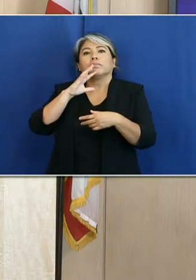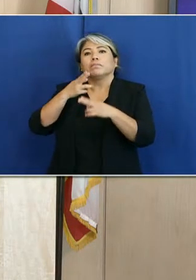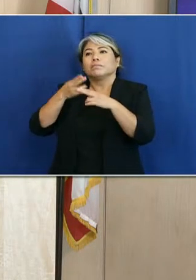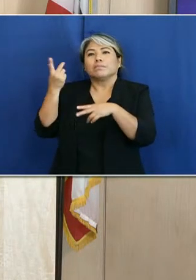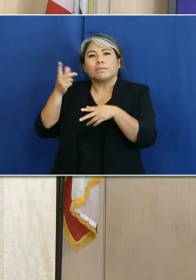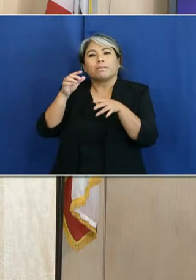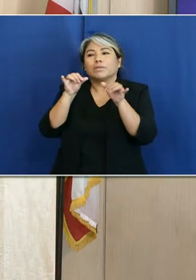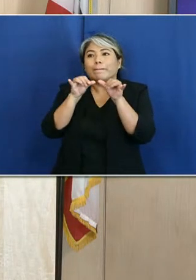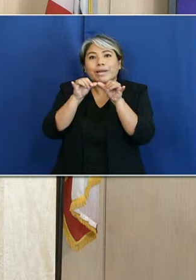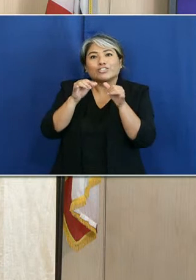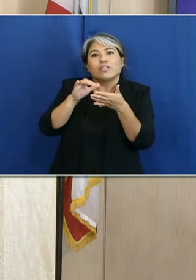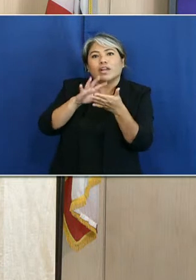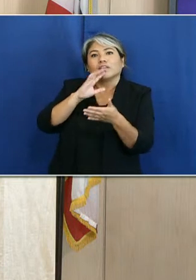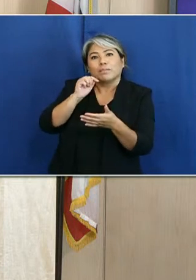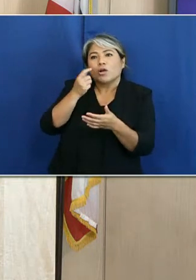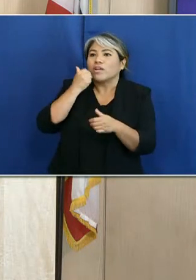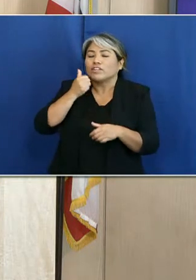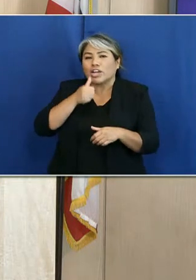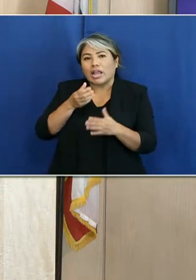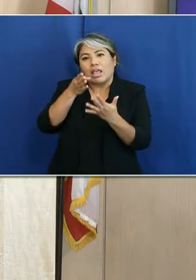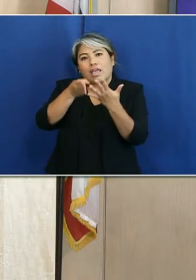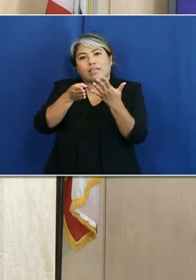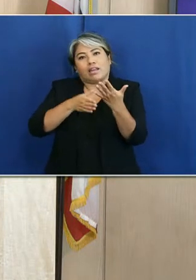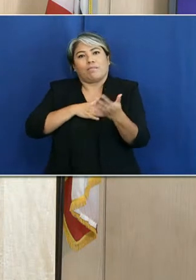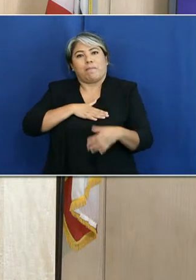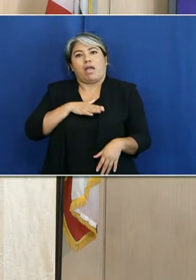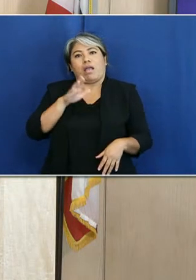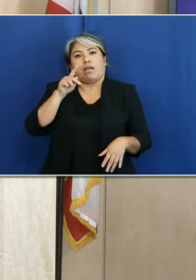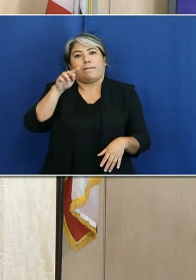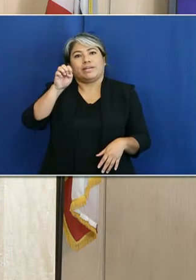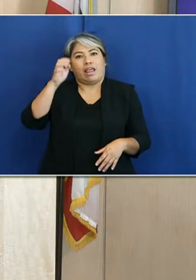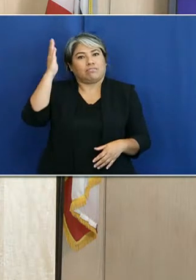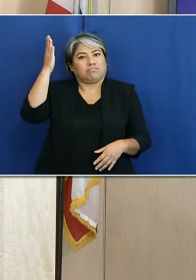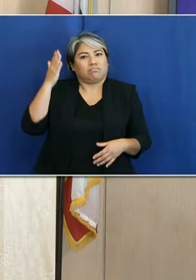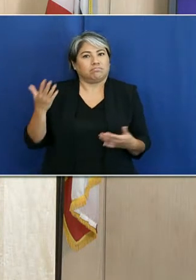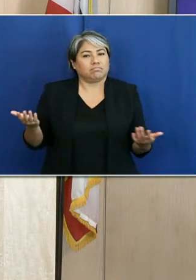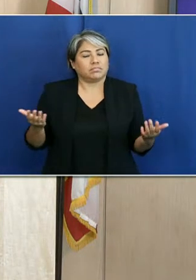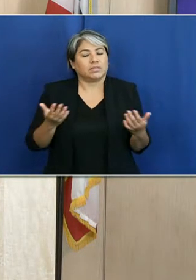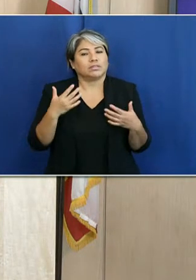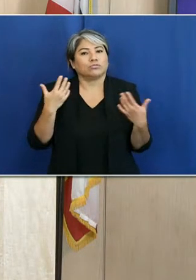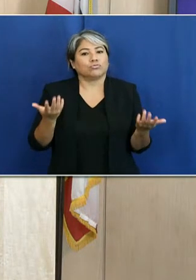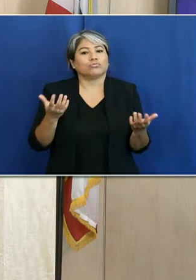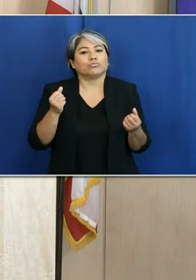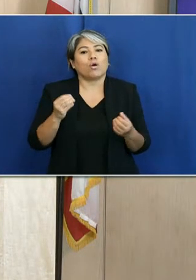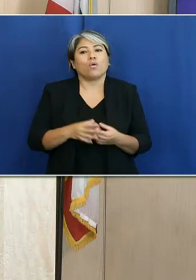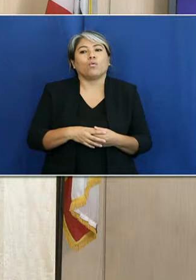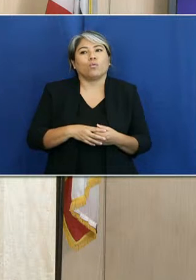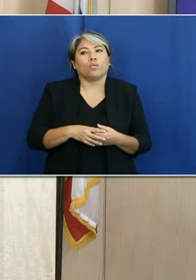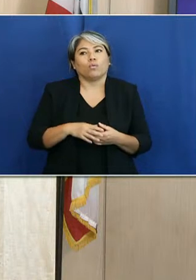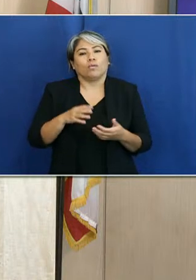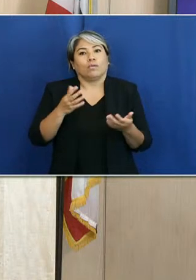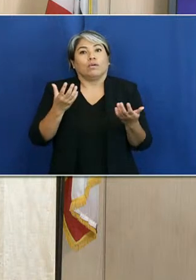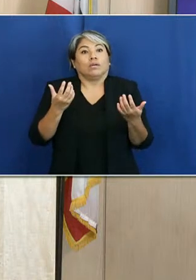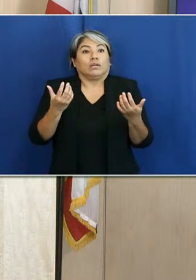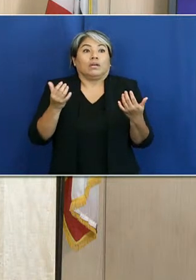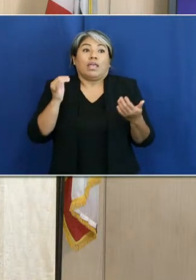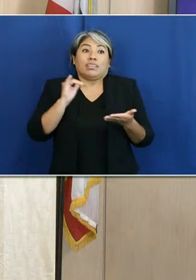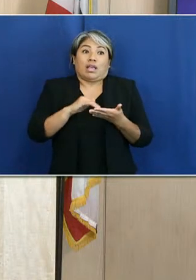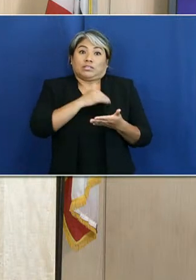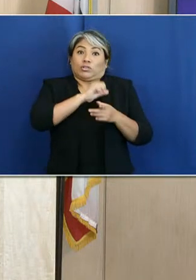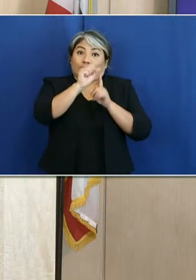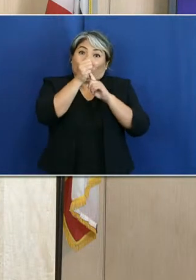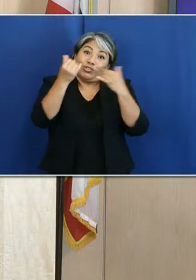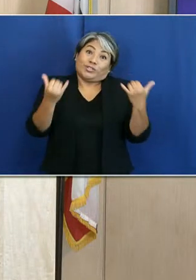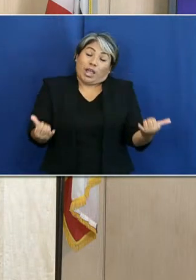state every day at the end of my update. So that's where we currently are, and we will